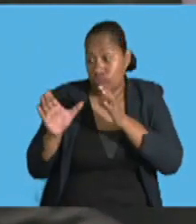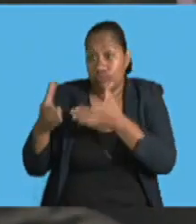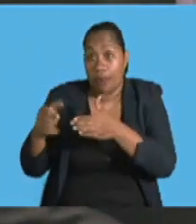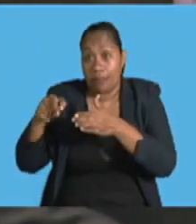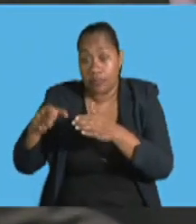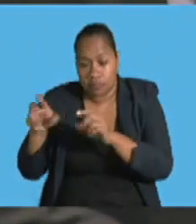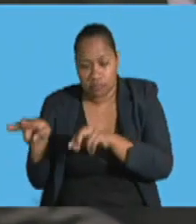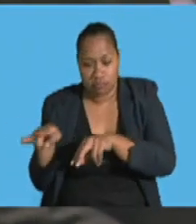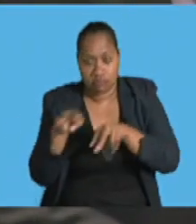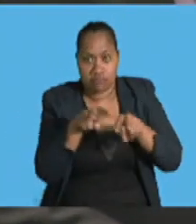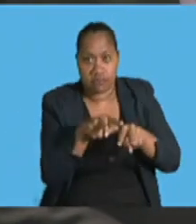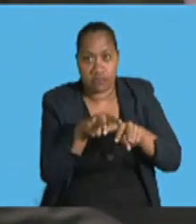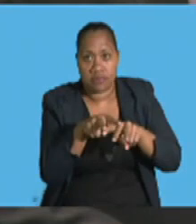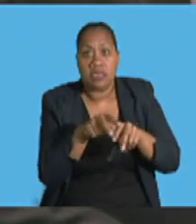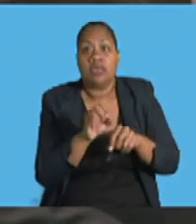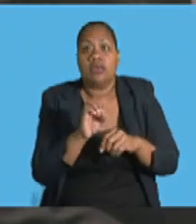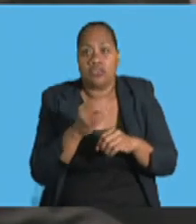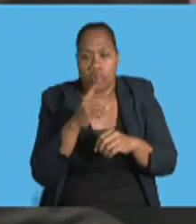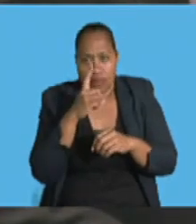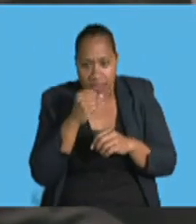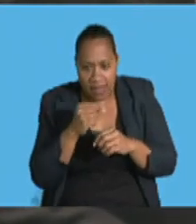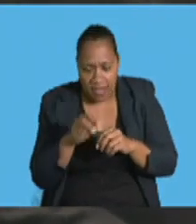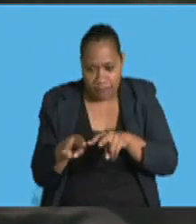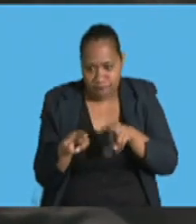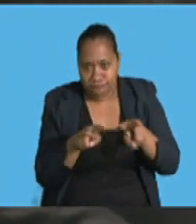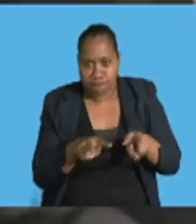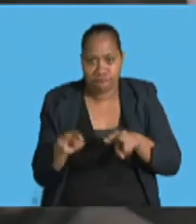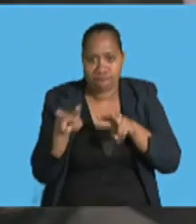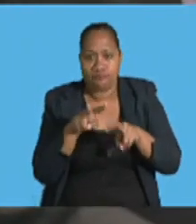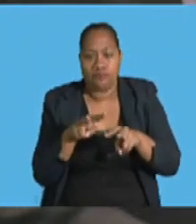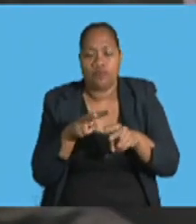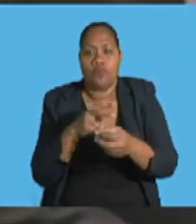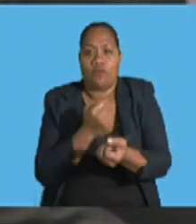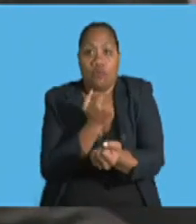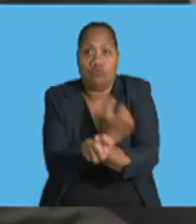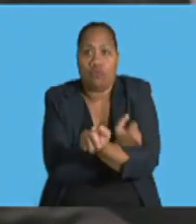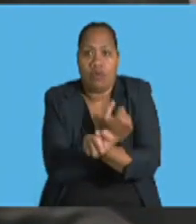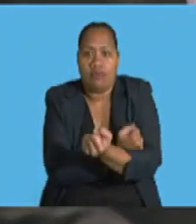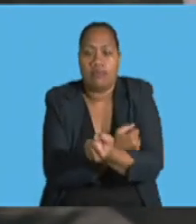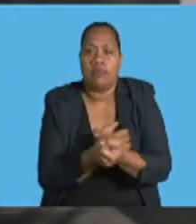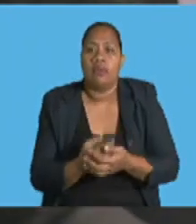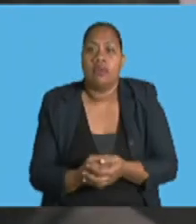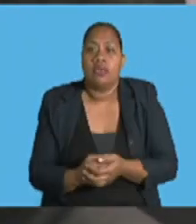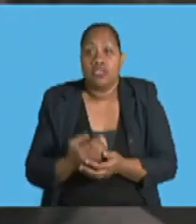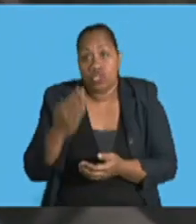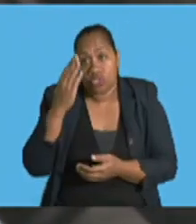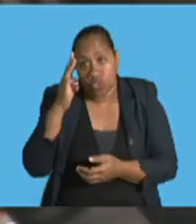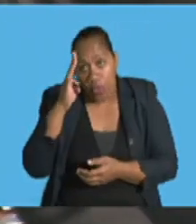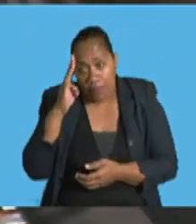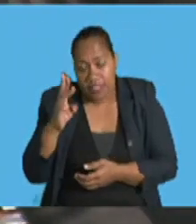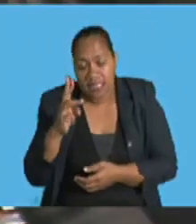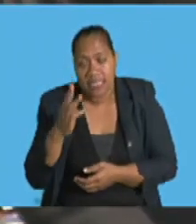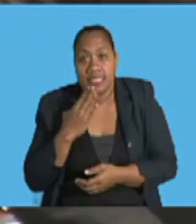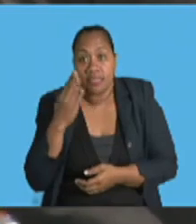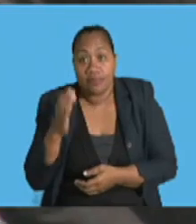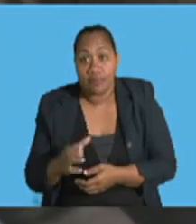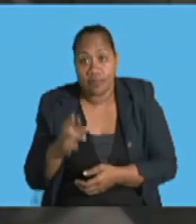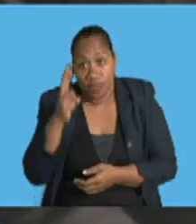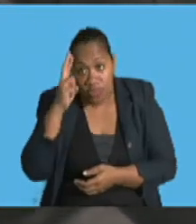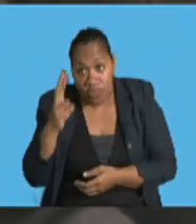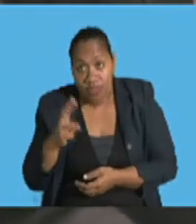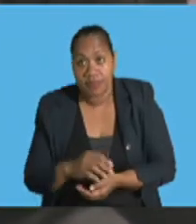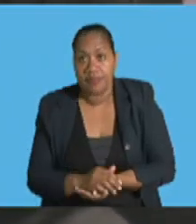to comprehend the illicit drug trade. Mr. Speaker, sir, the